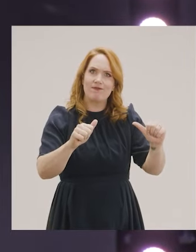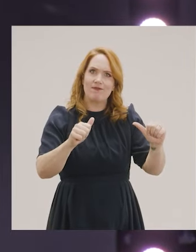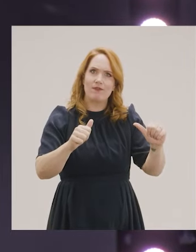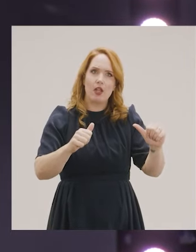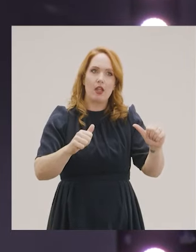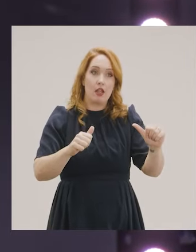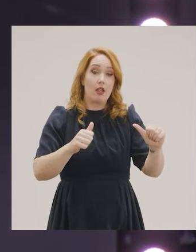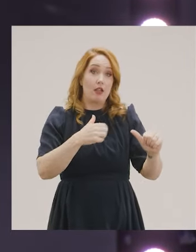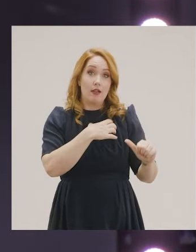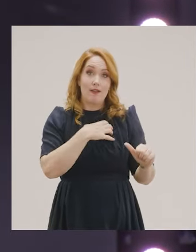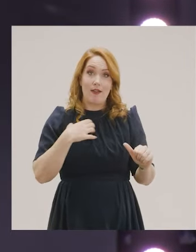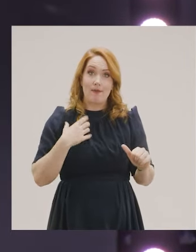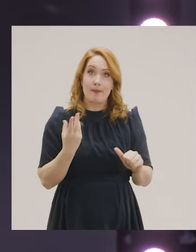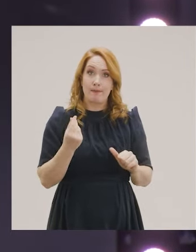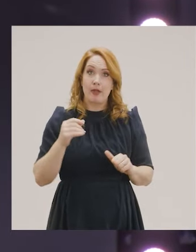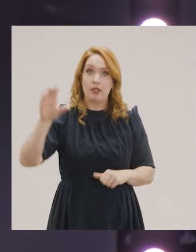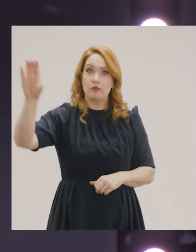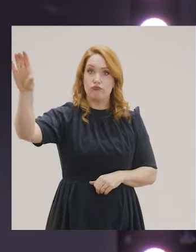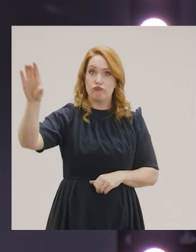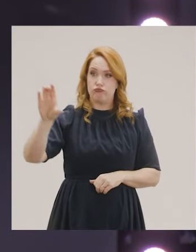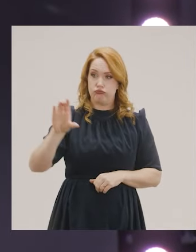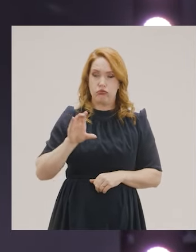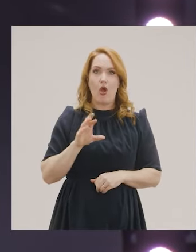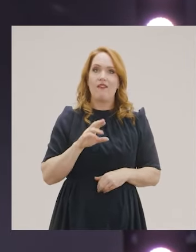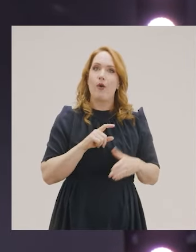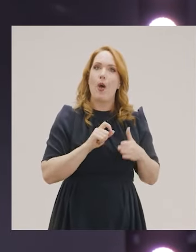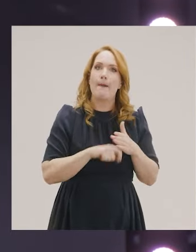effective and actually said they would pay us, give